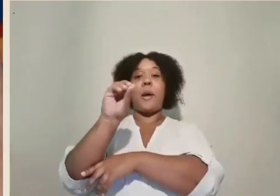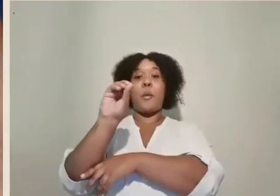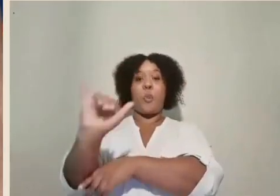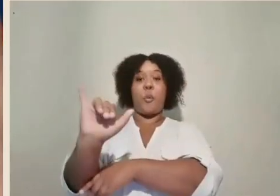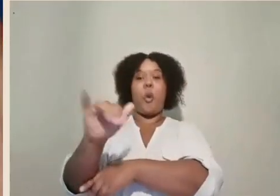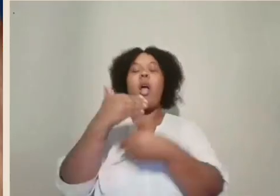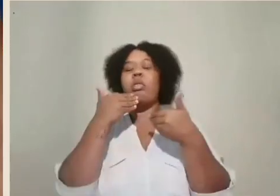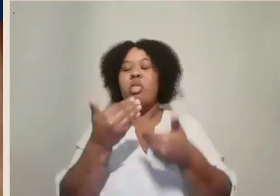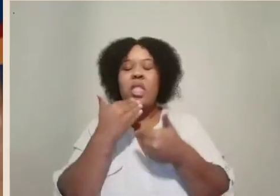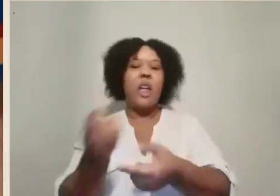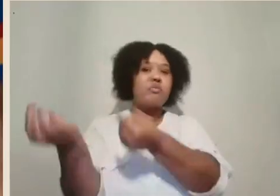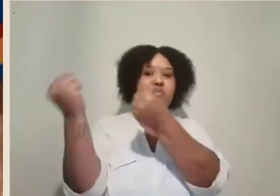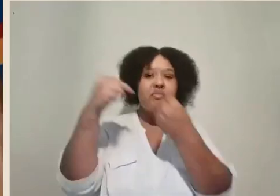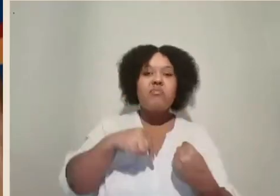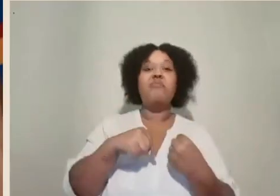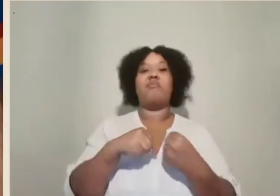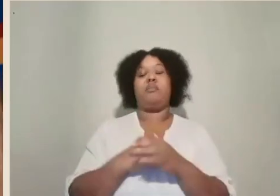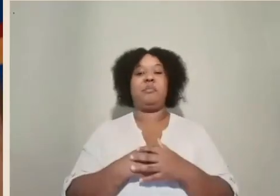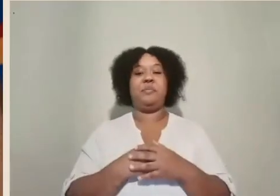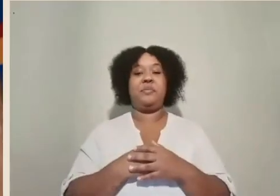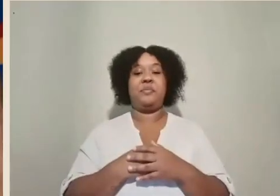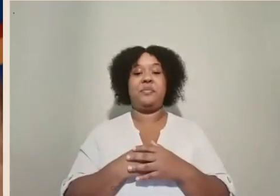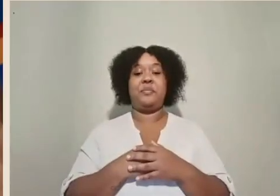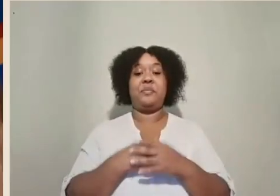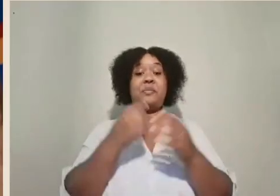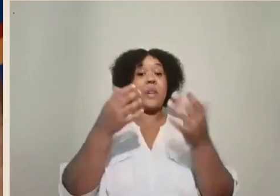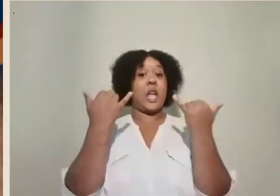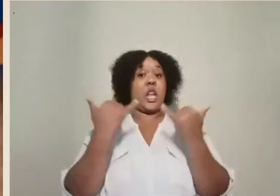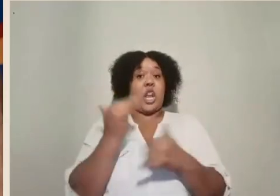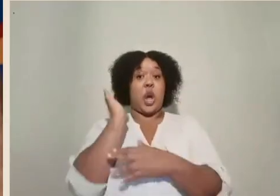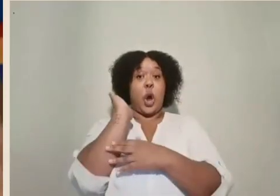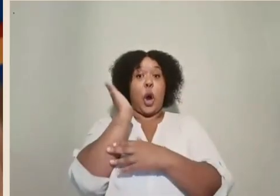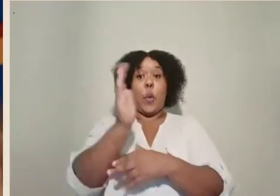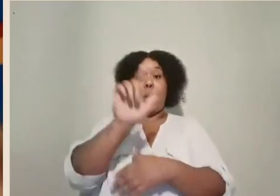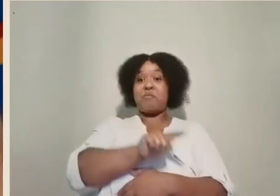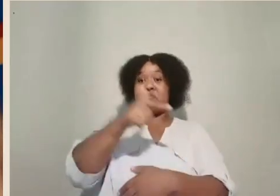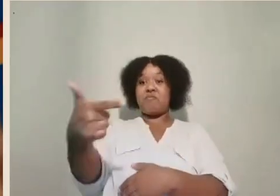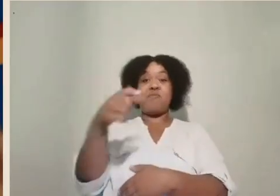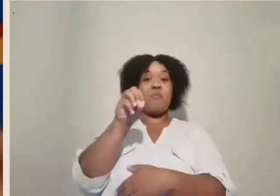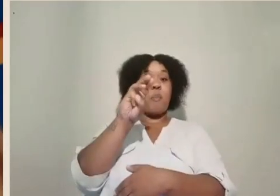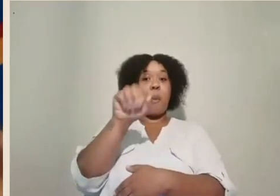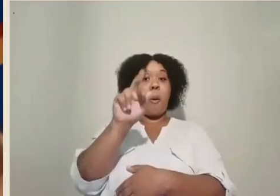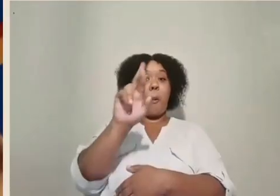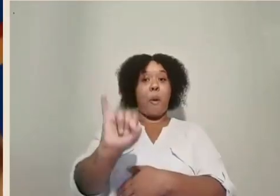for joining us. With that, I will turn the floor to you.